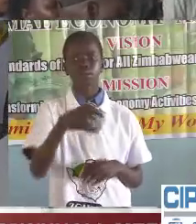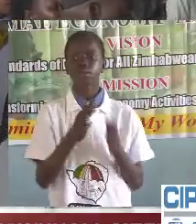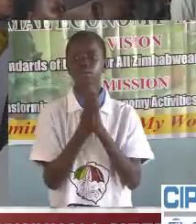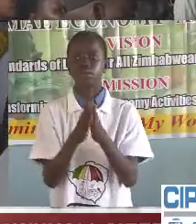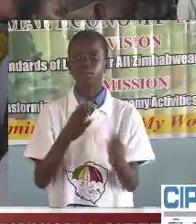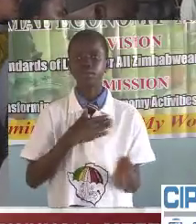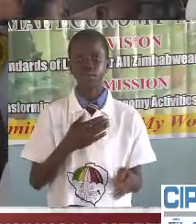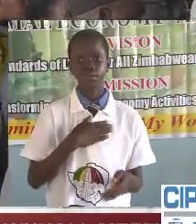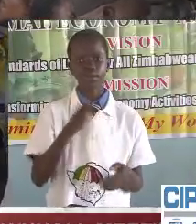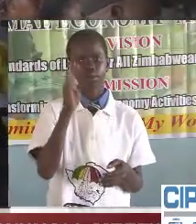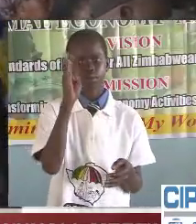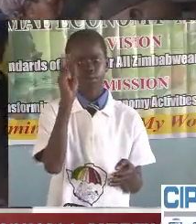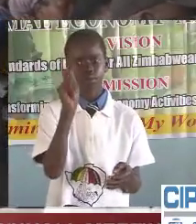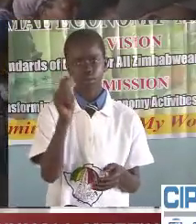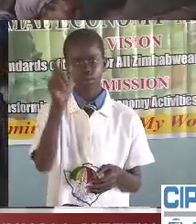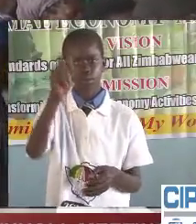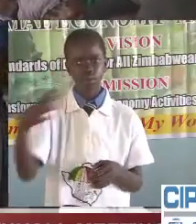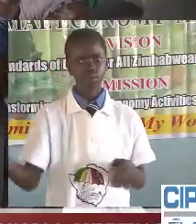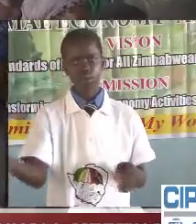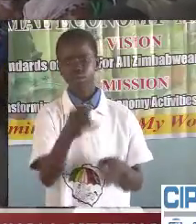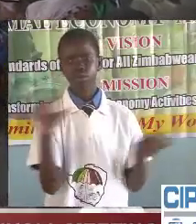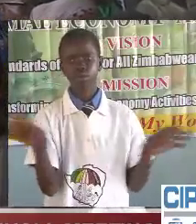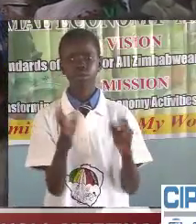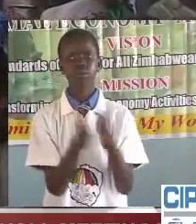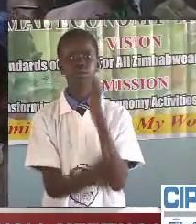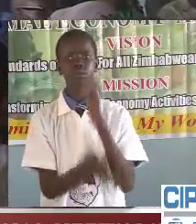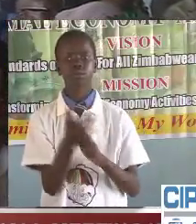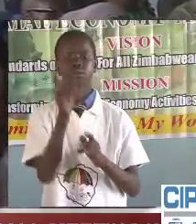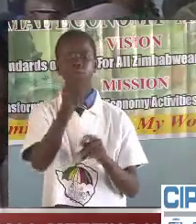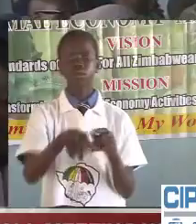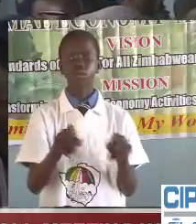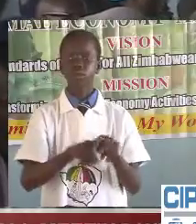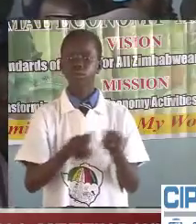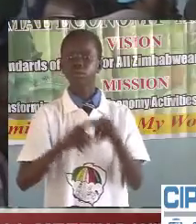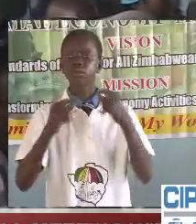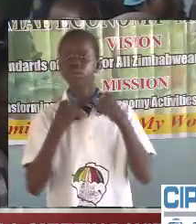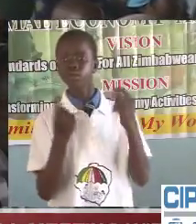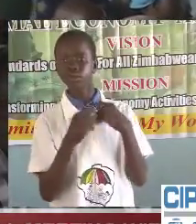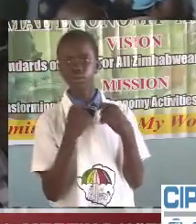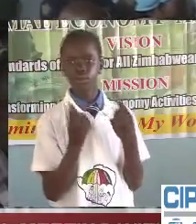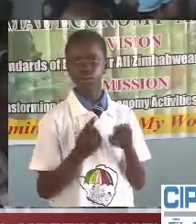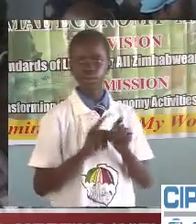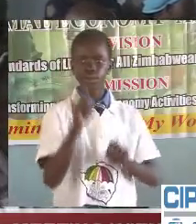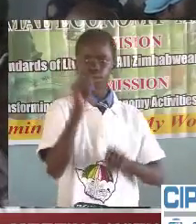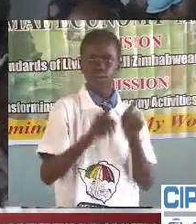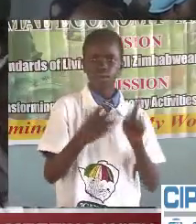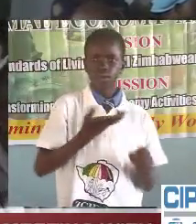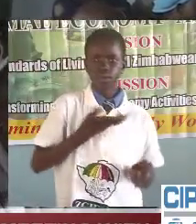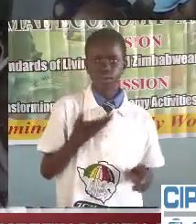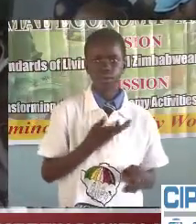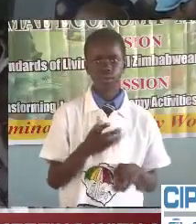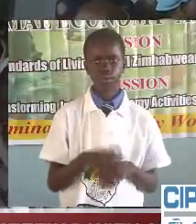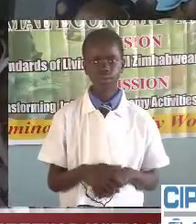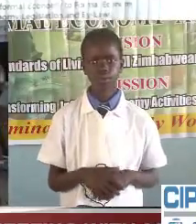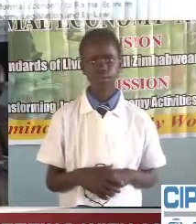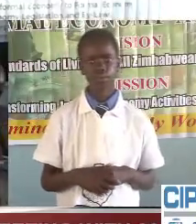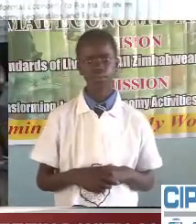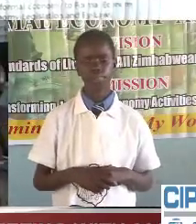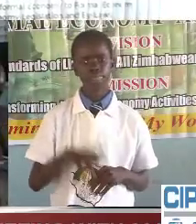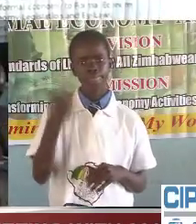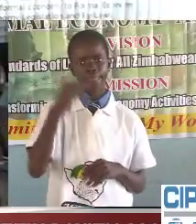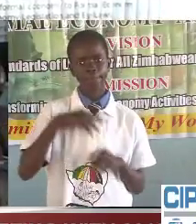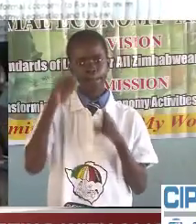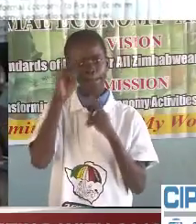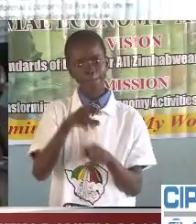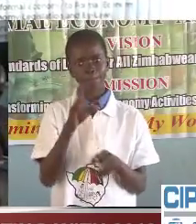preacher or the pastor wants to gain momentum, people sing, then they begin to cast